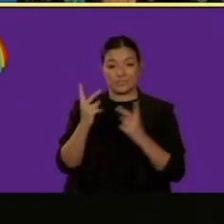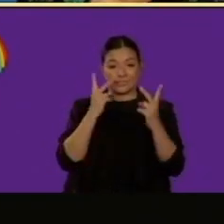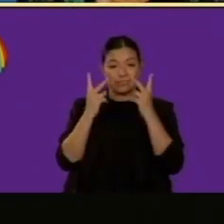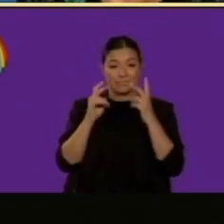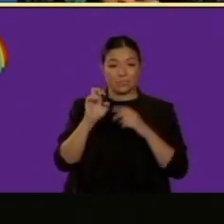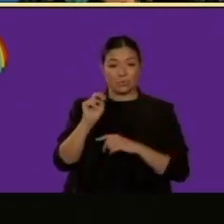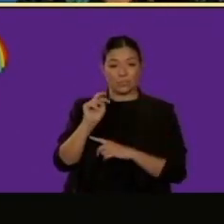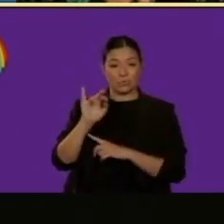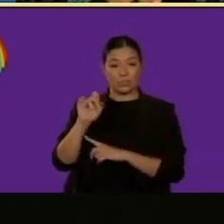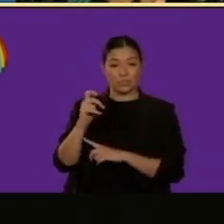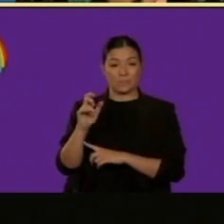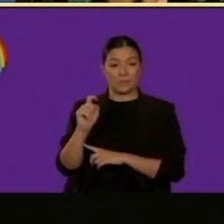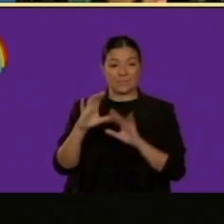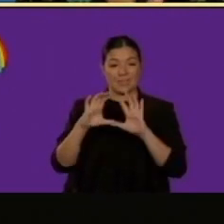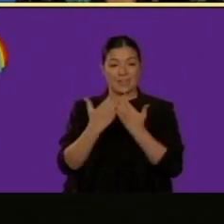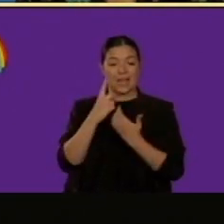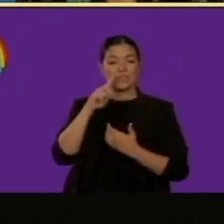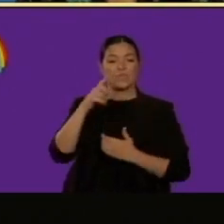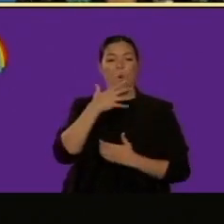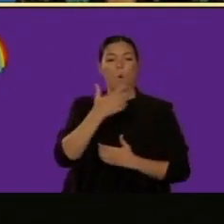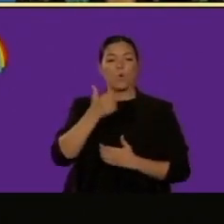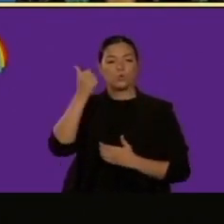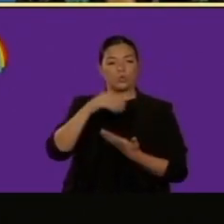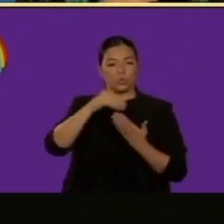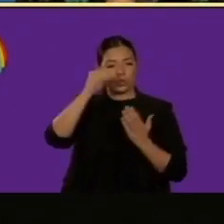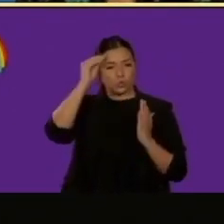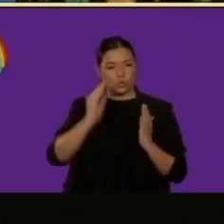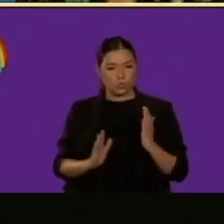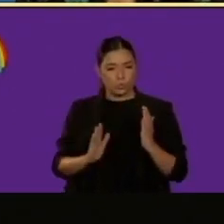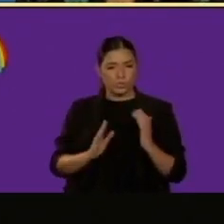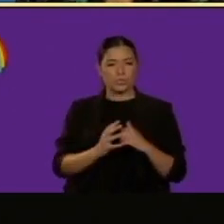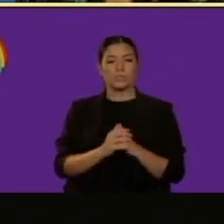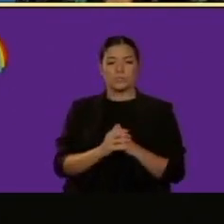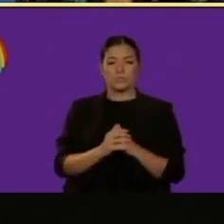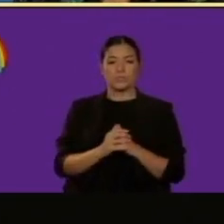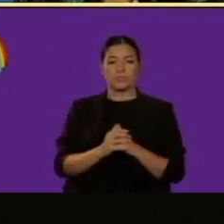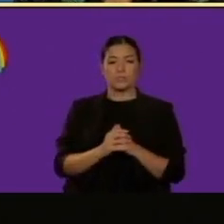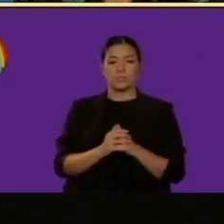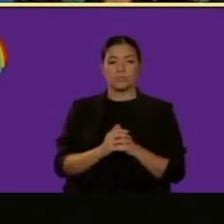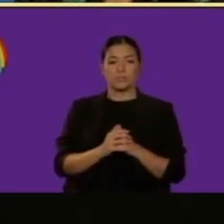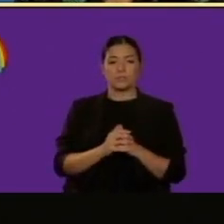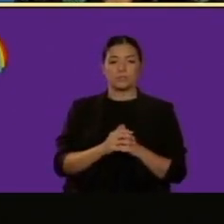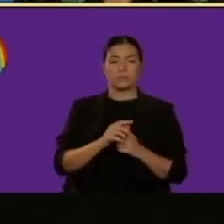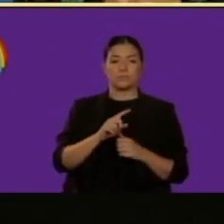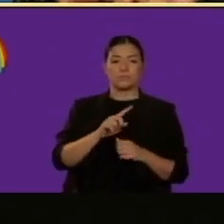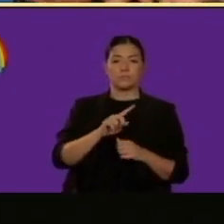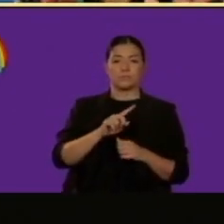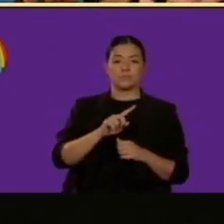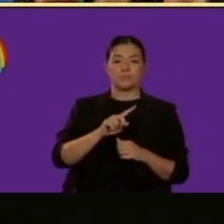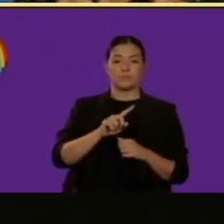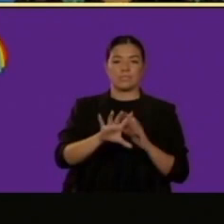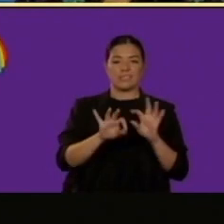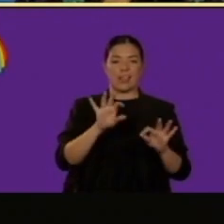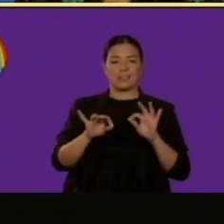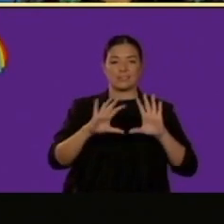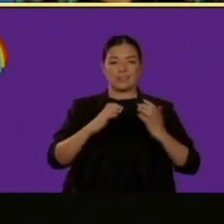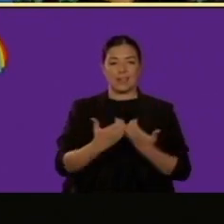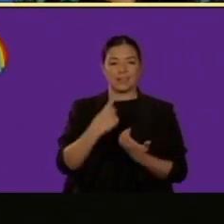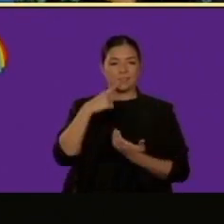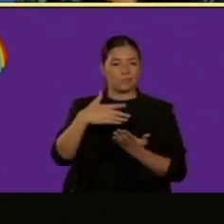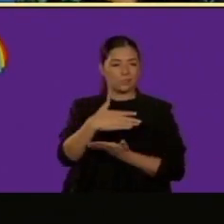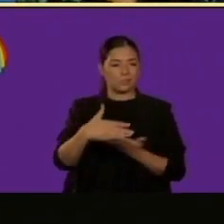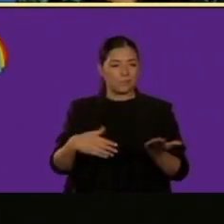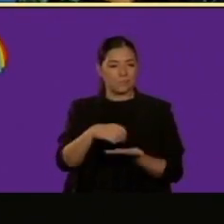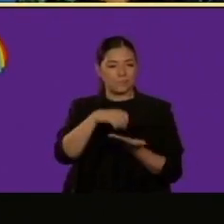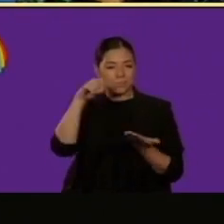Es un And this problema selective porque program los is a problem ejercicios de because artes we didn't mecánicas have classes of arts para sus or estudiantes